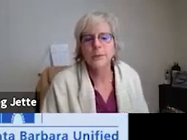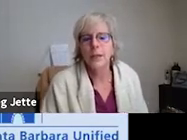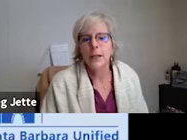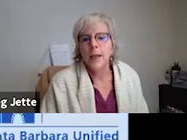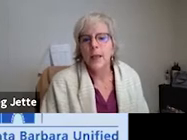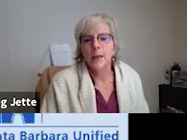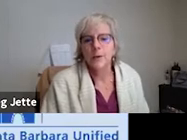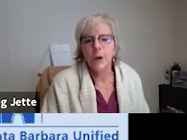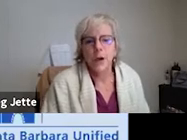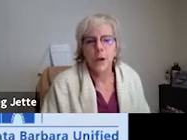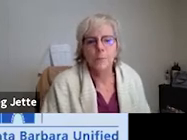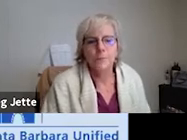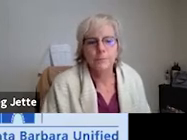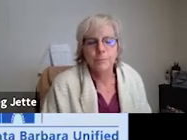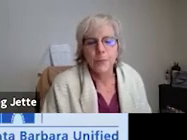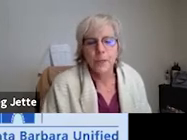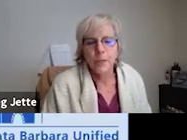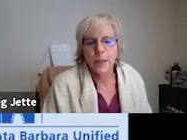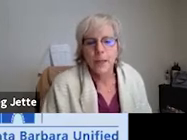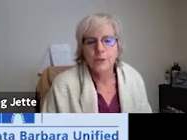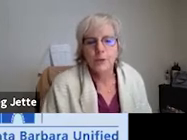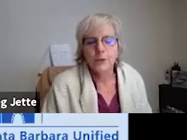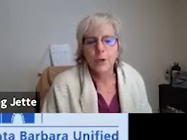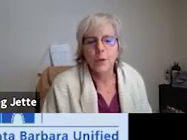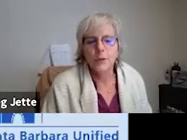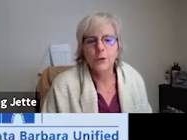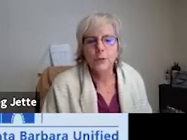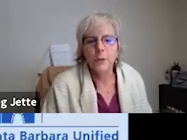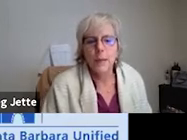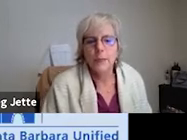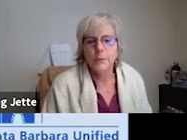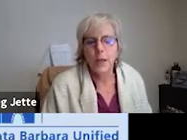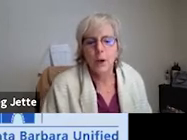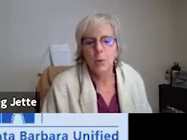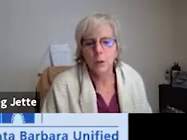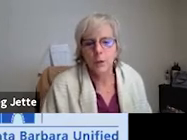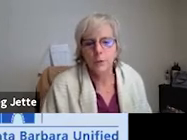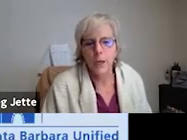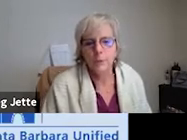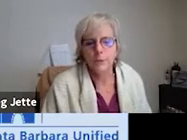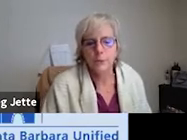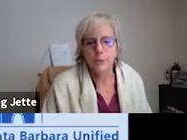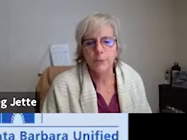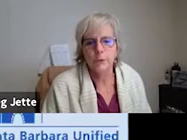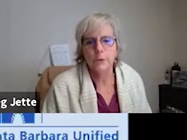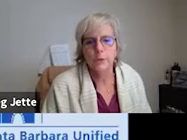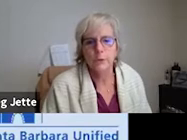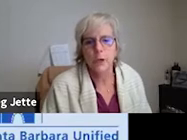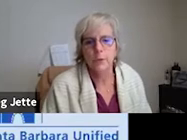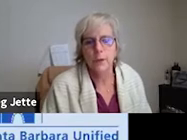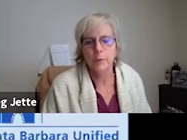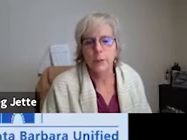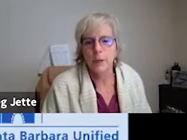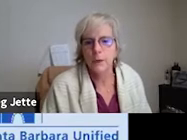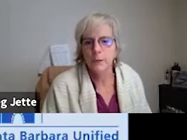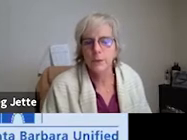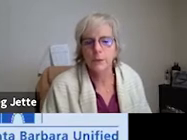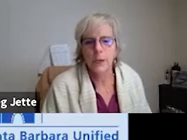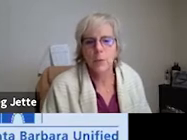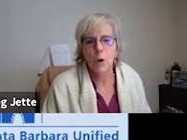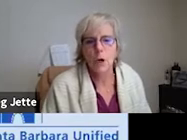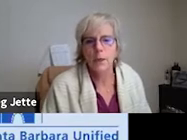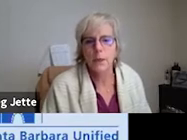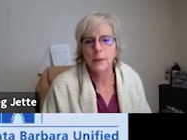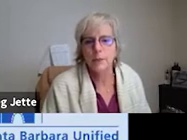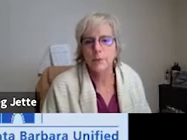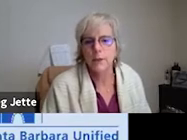believe and um it's just it's just amazing how well our staff and food service has done they've been there since